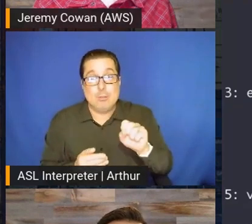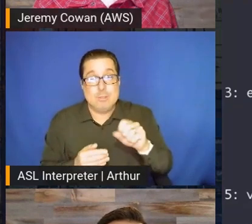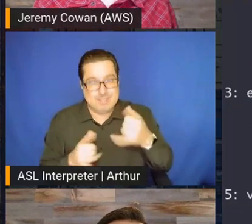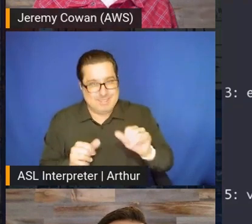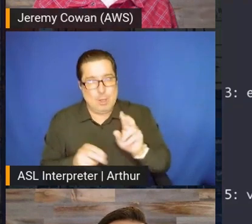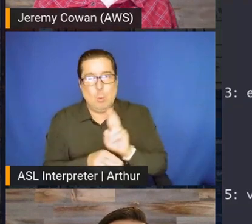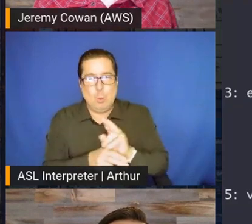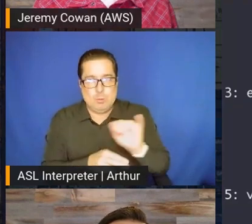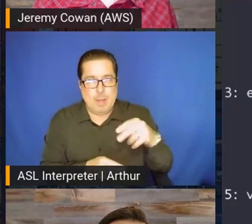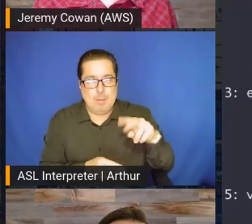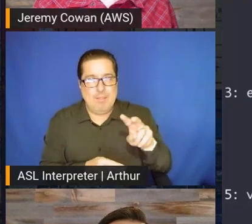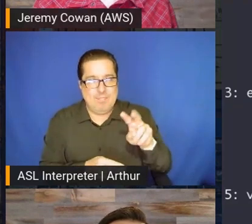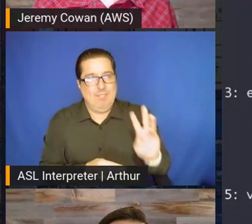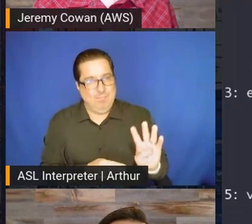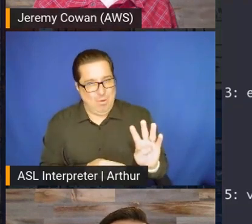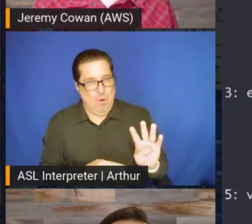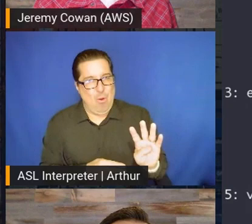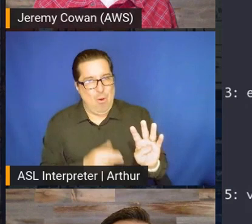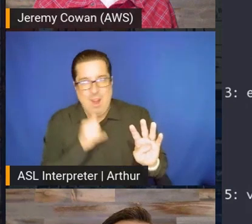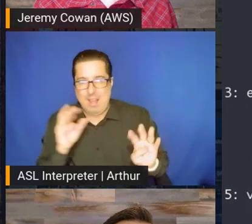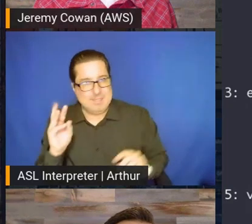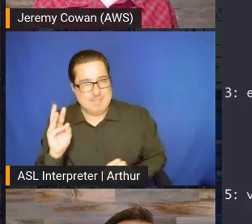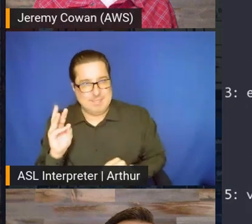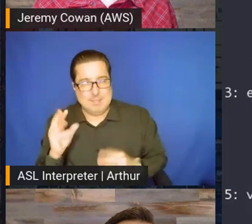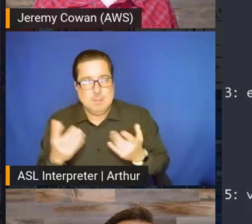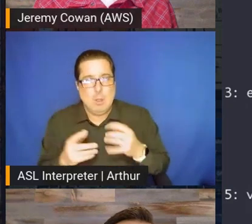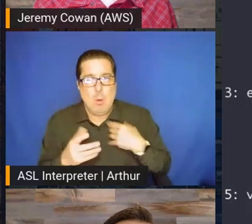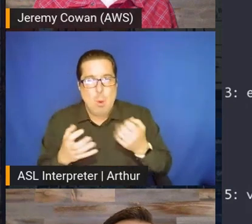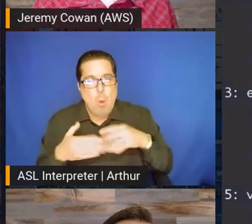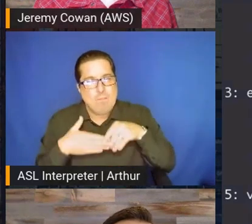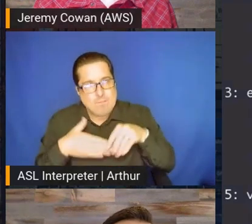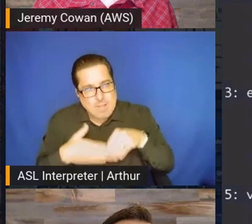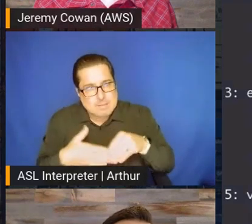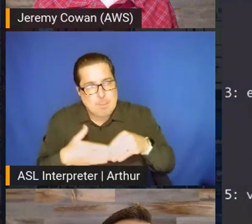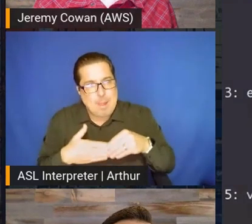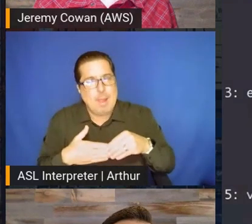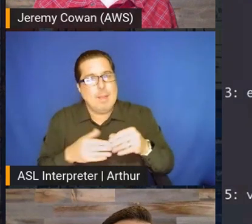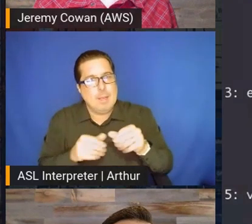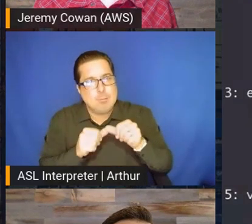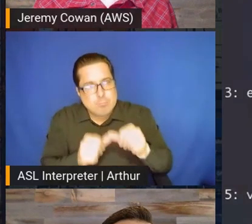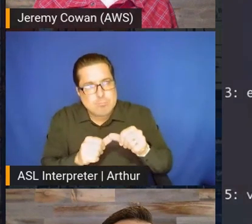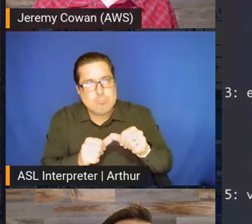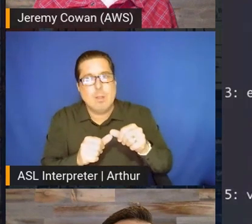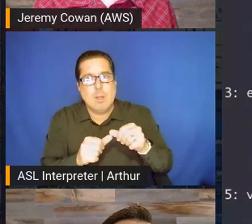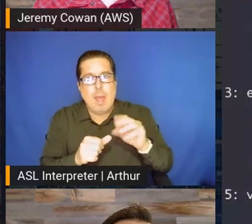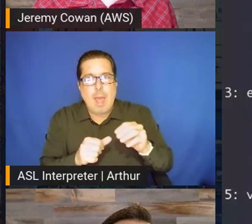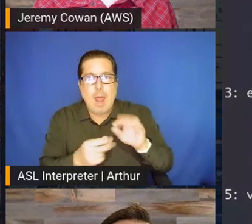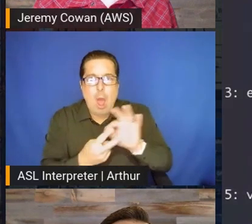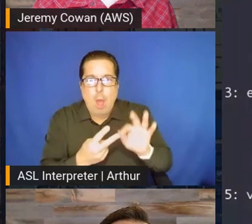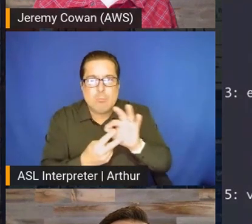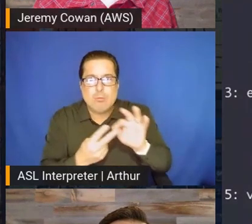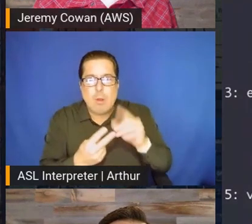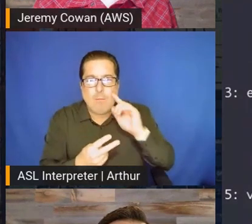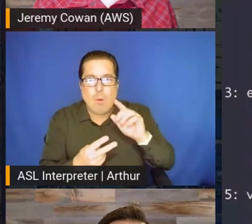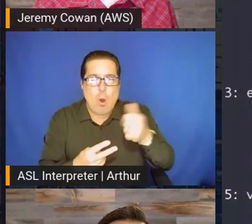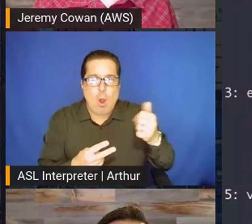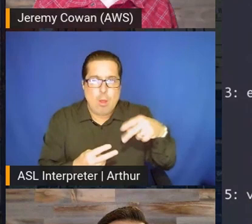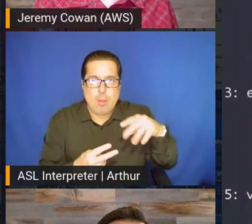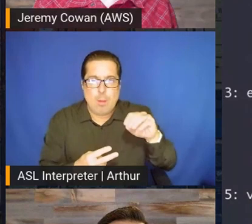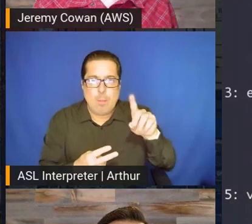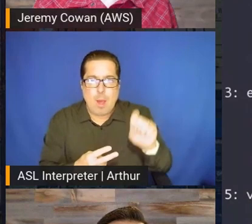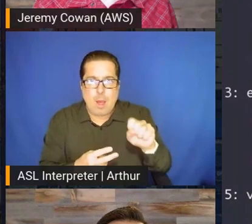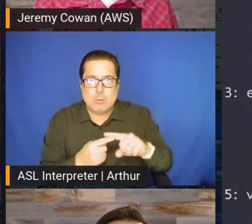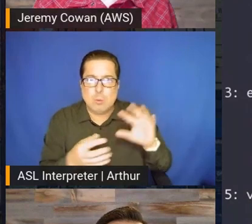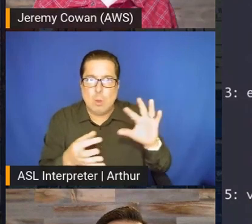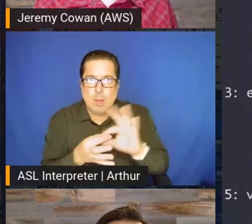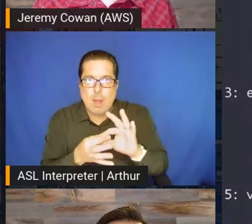We wanted to provide a flexibility or also an option for our pods to be able to